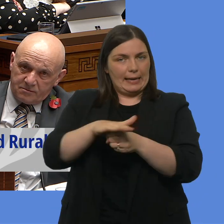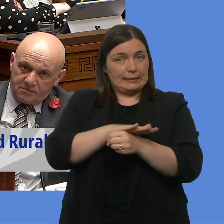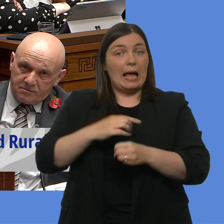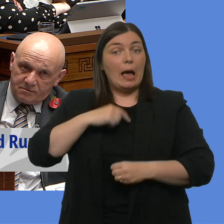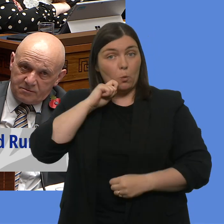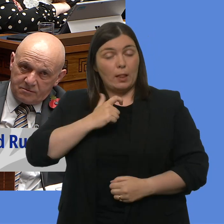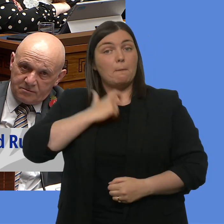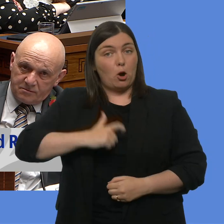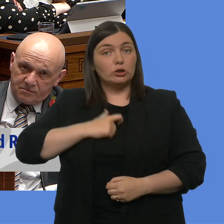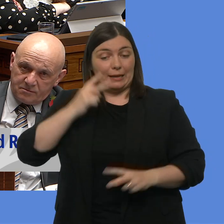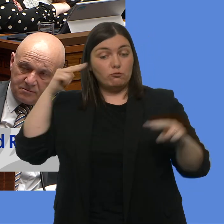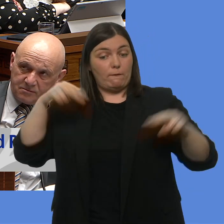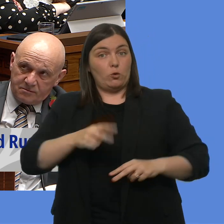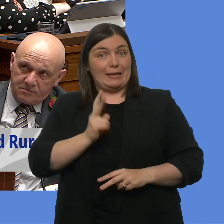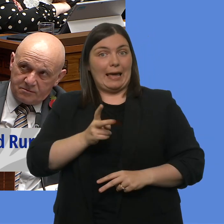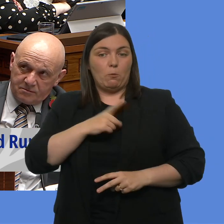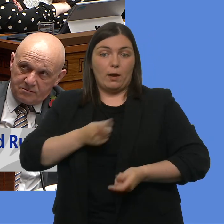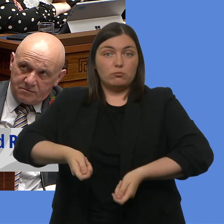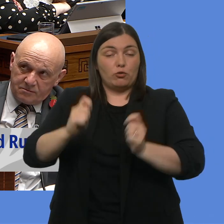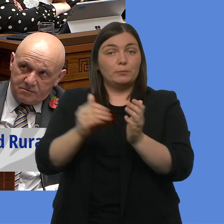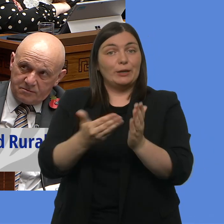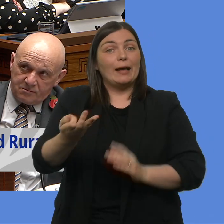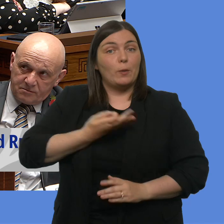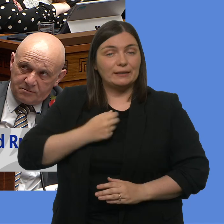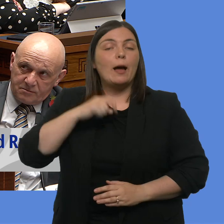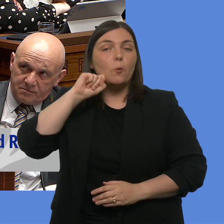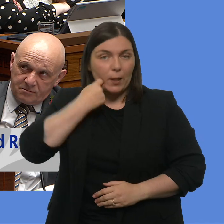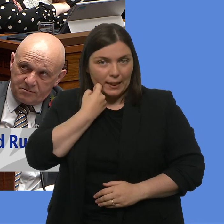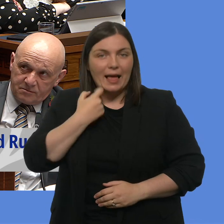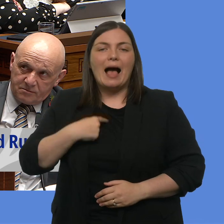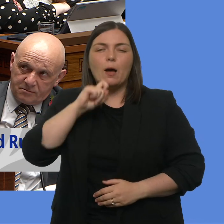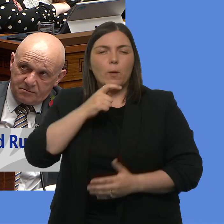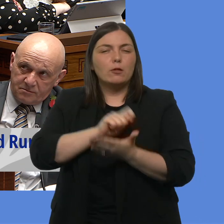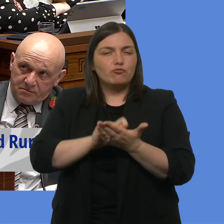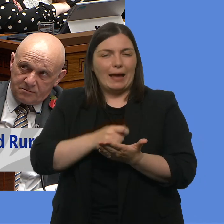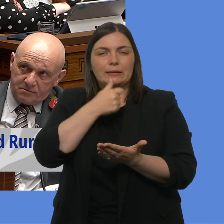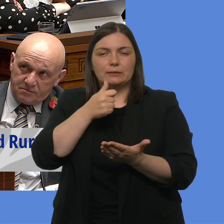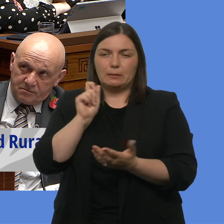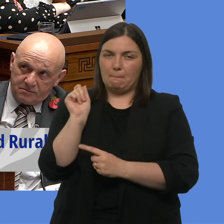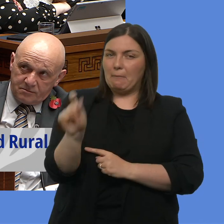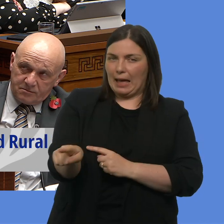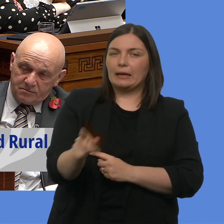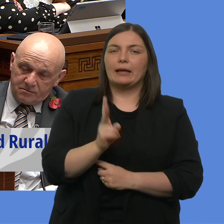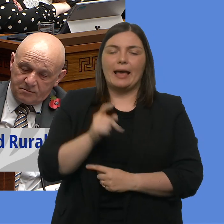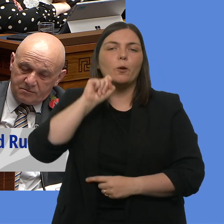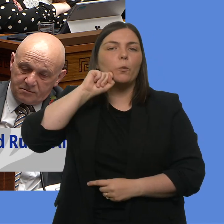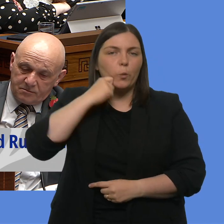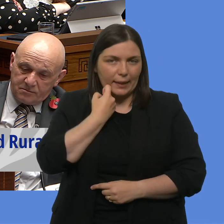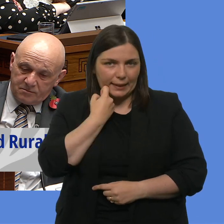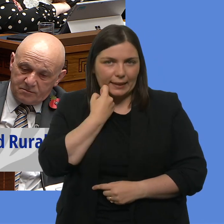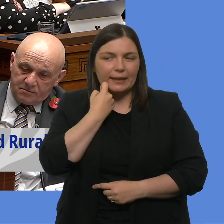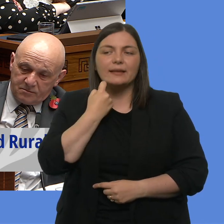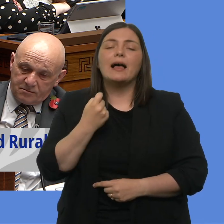again in response to your questions around this, and I will write back to the member further to that. But I have